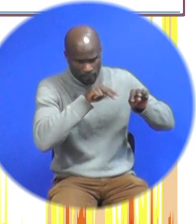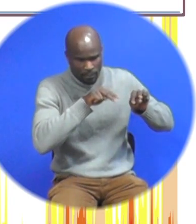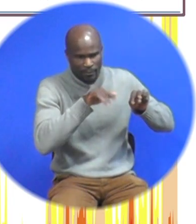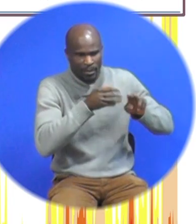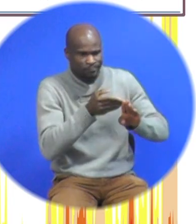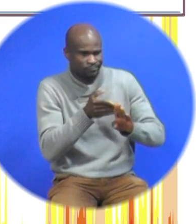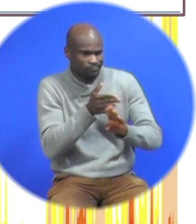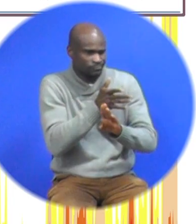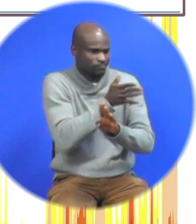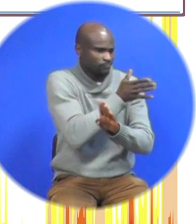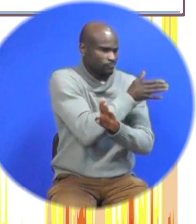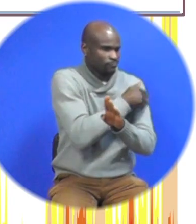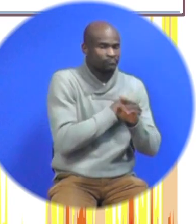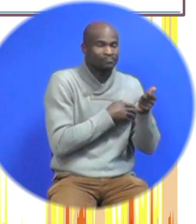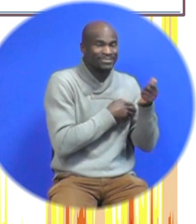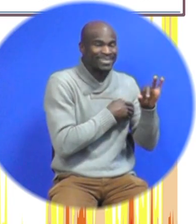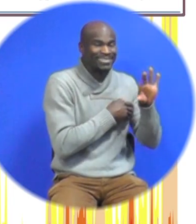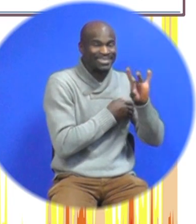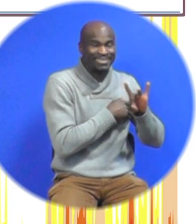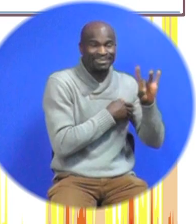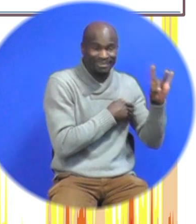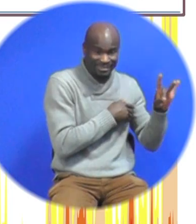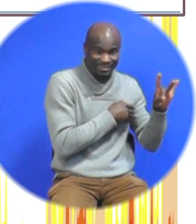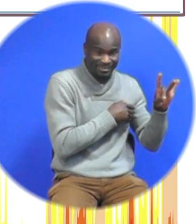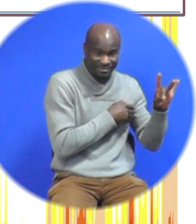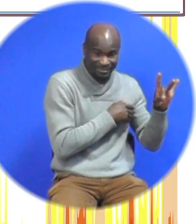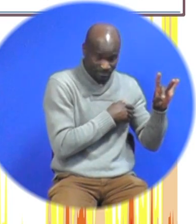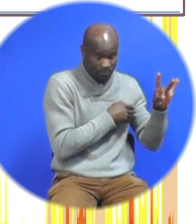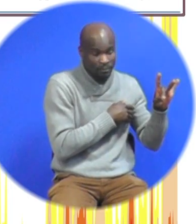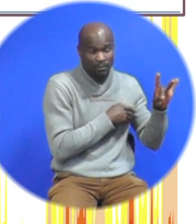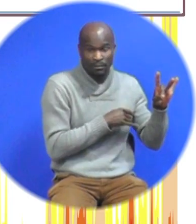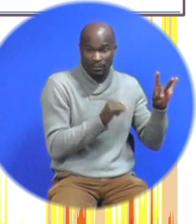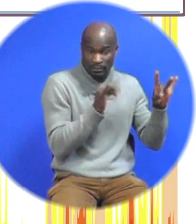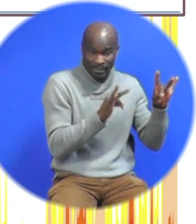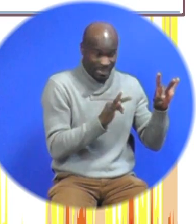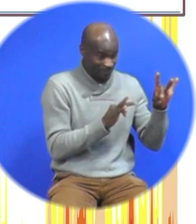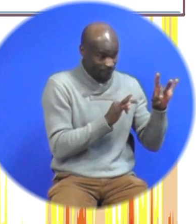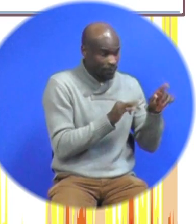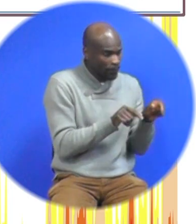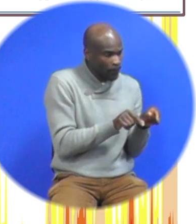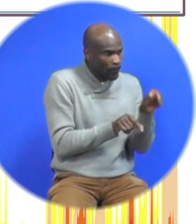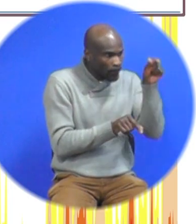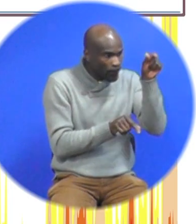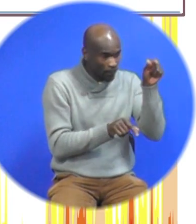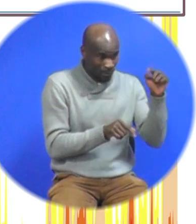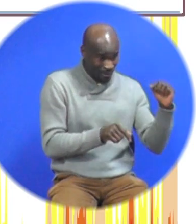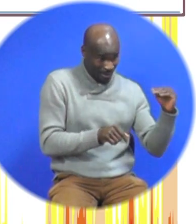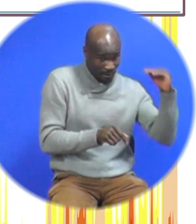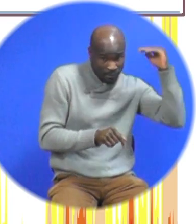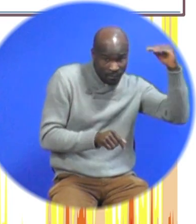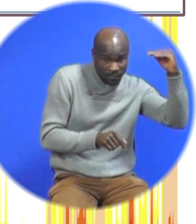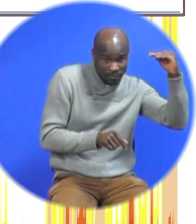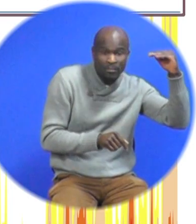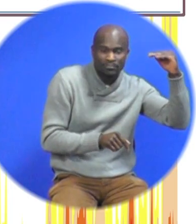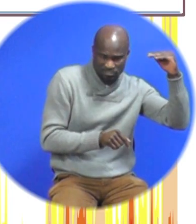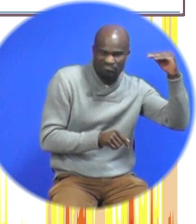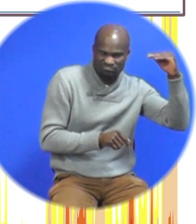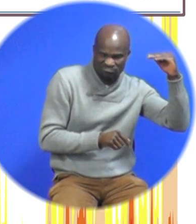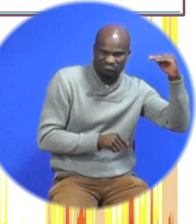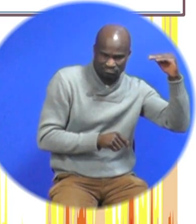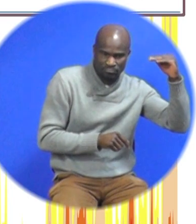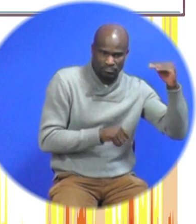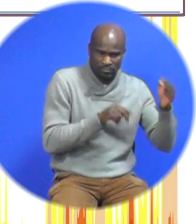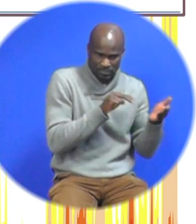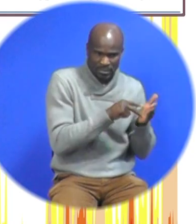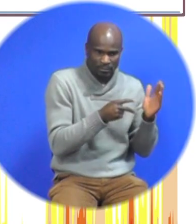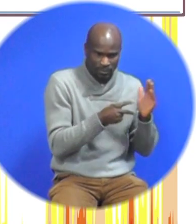1998. The way to read it is the higher the bars are on the chart during that time period, the greater